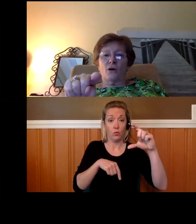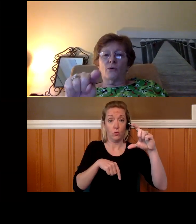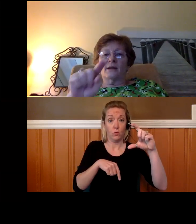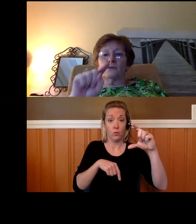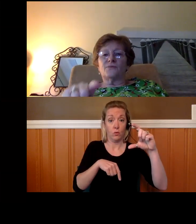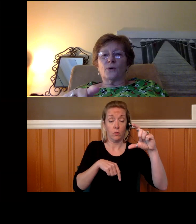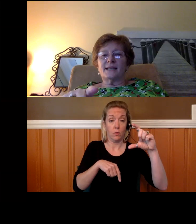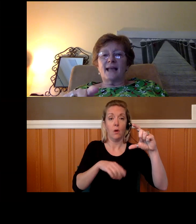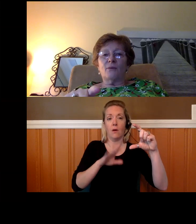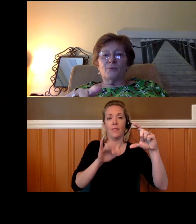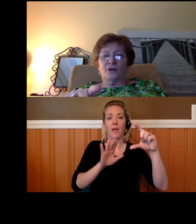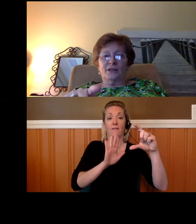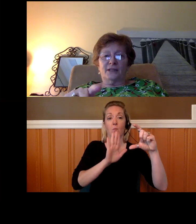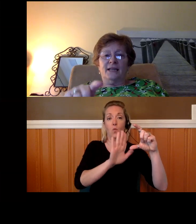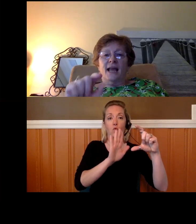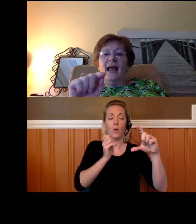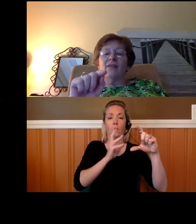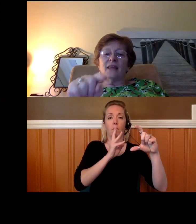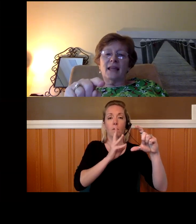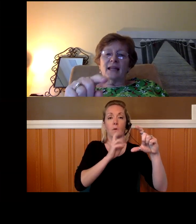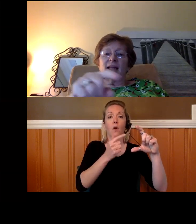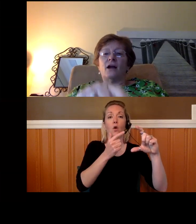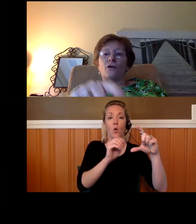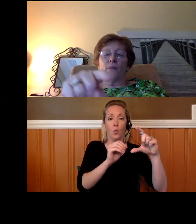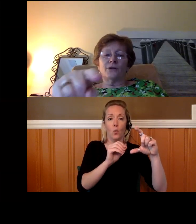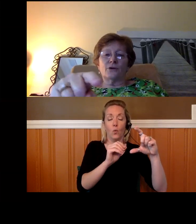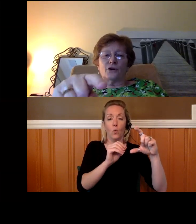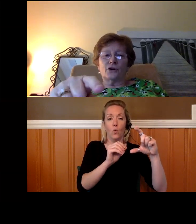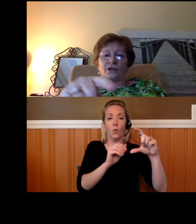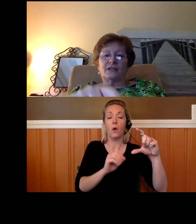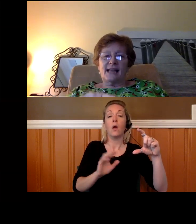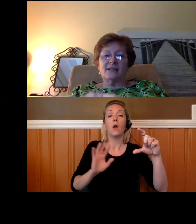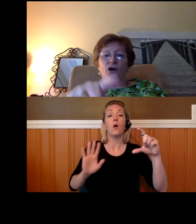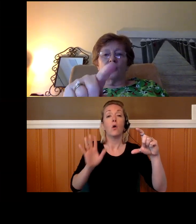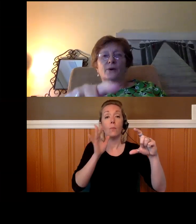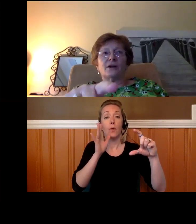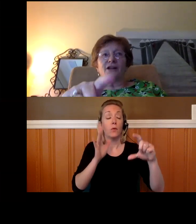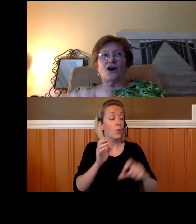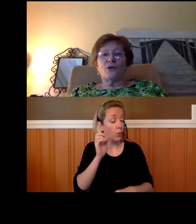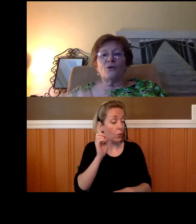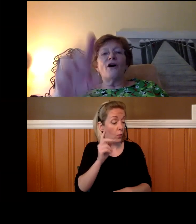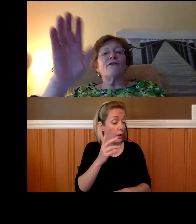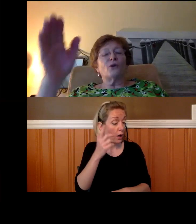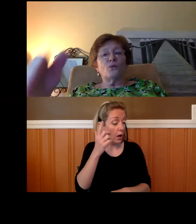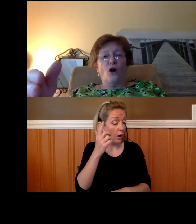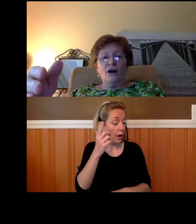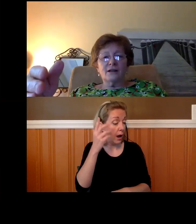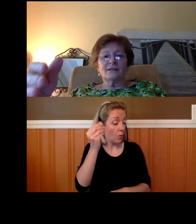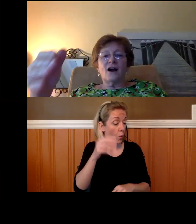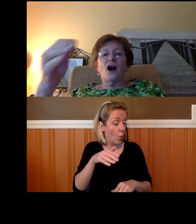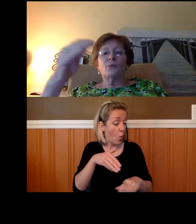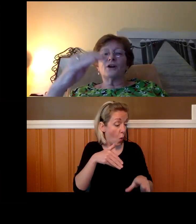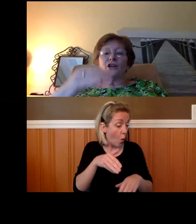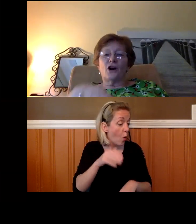there was voice output. And then her mother could say to her, we're going to go for a walk, or we're